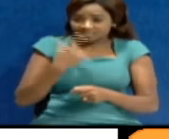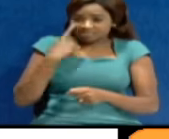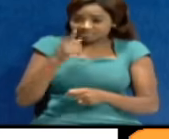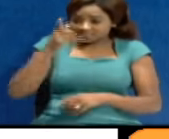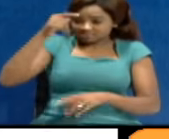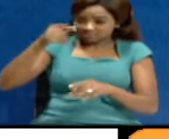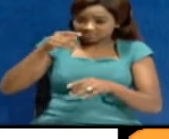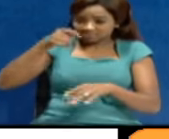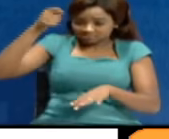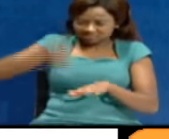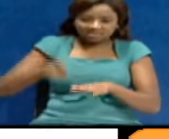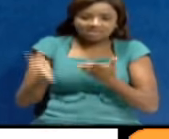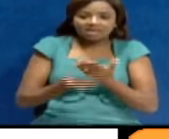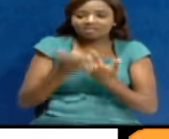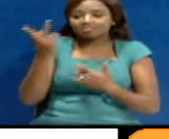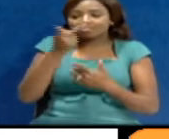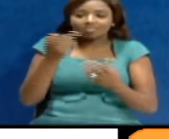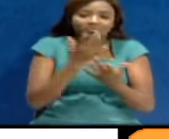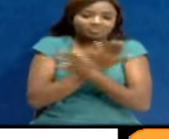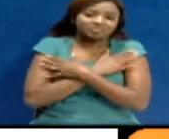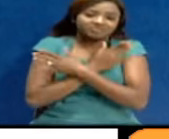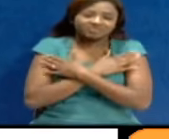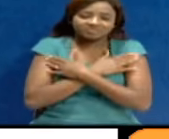improves that relationship, because